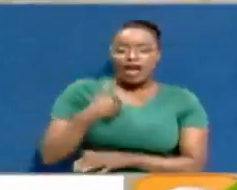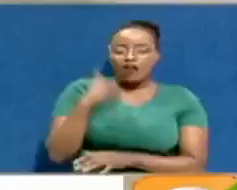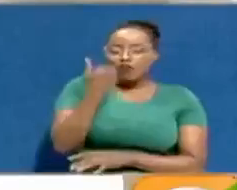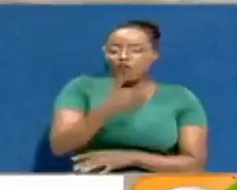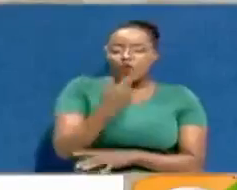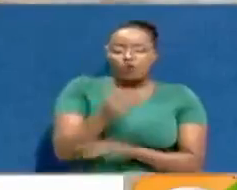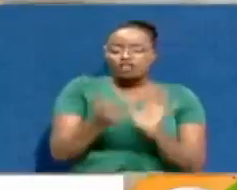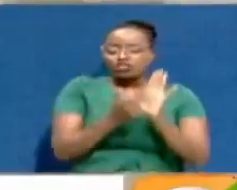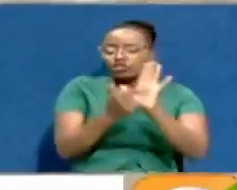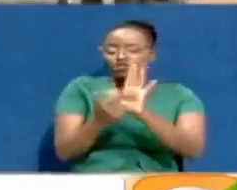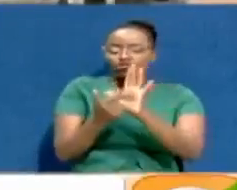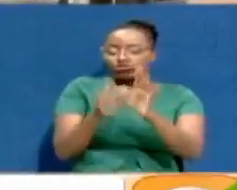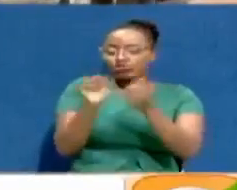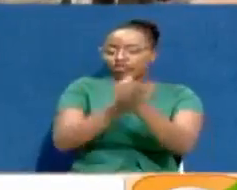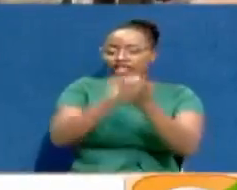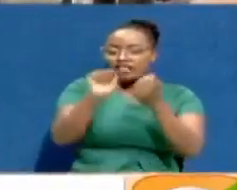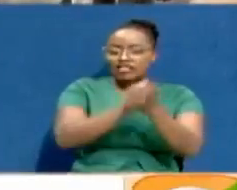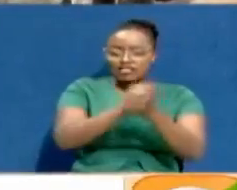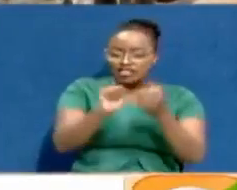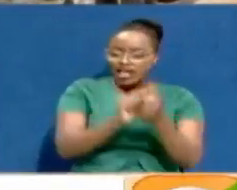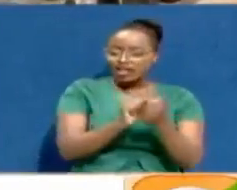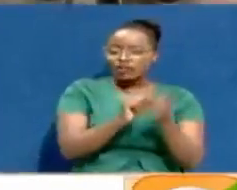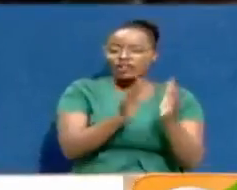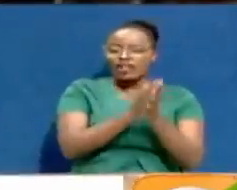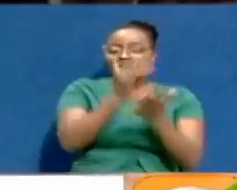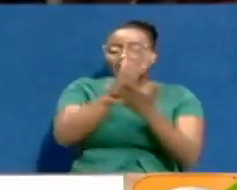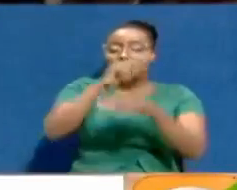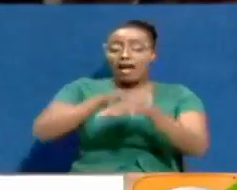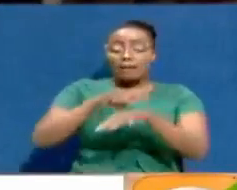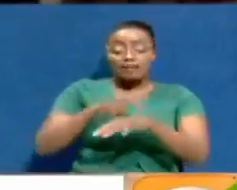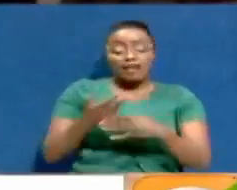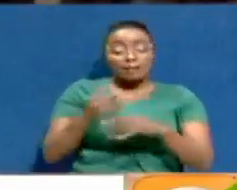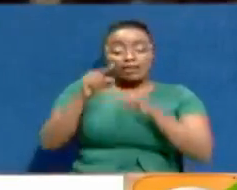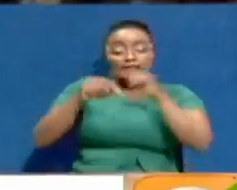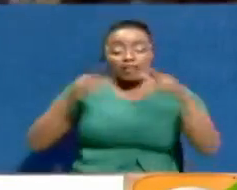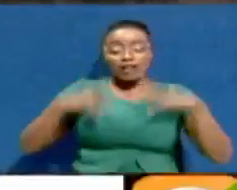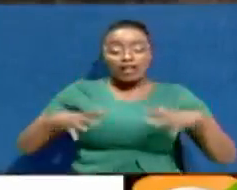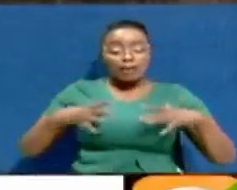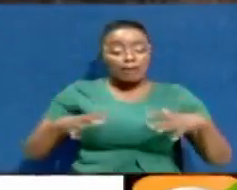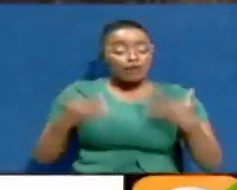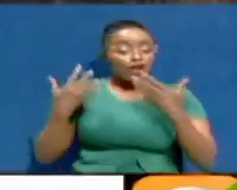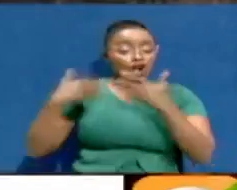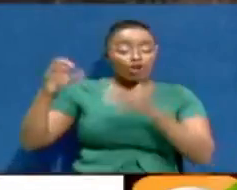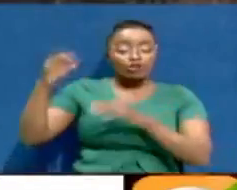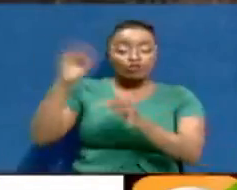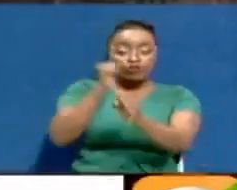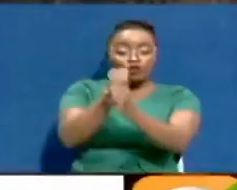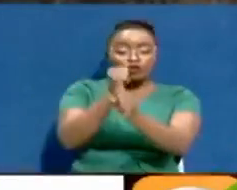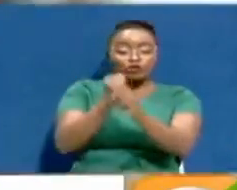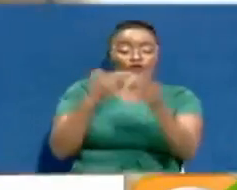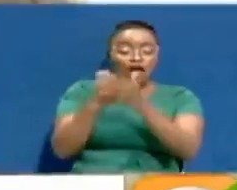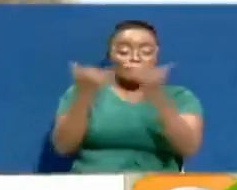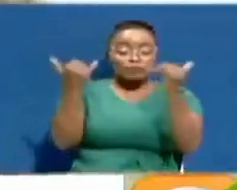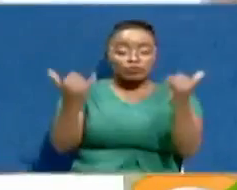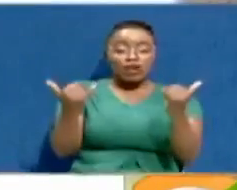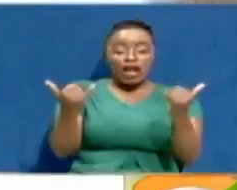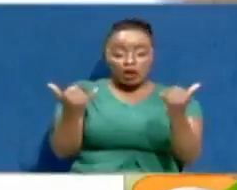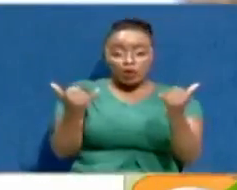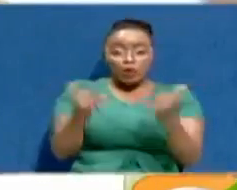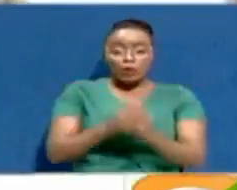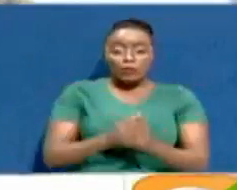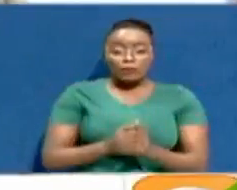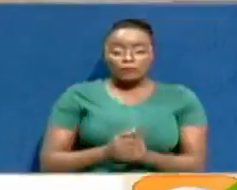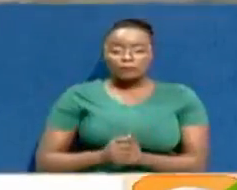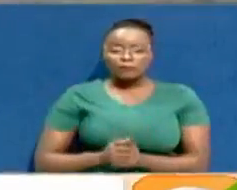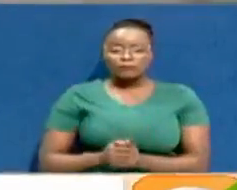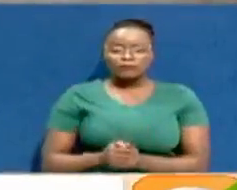spells doom, destruction, and in some instances, loss of lives and livelihoods. Until now.